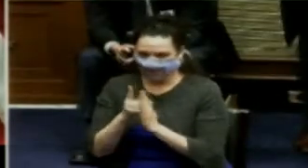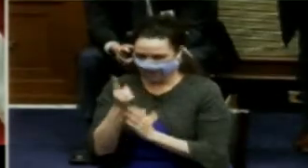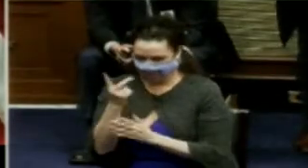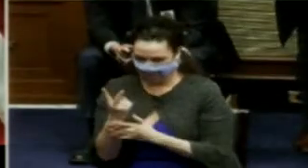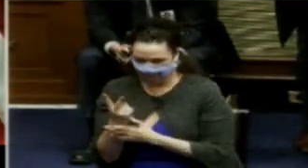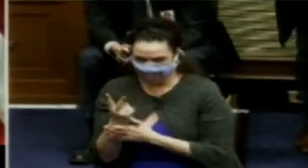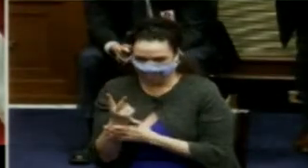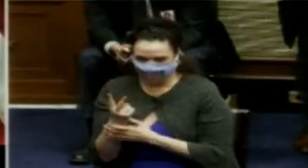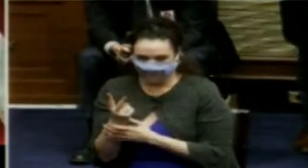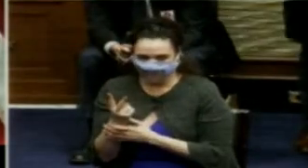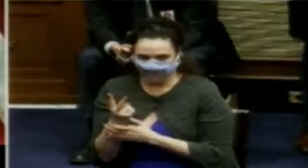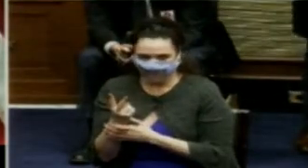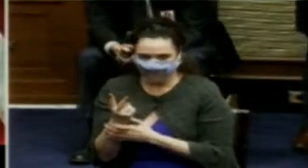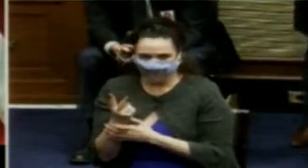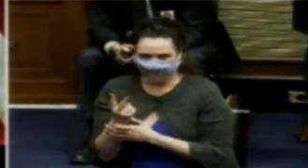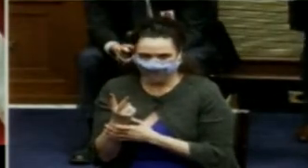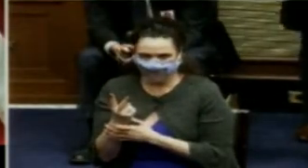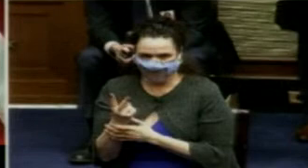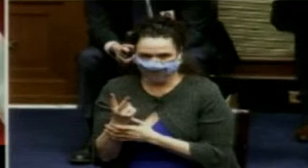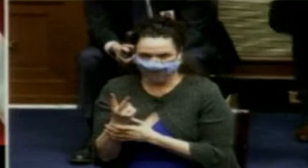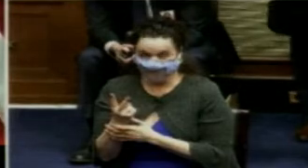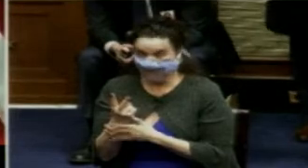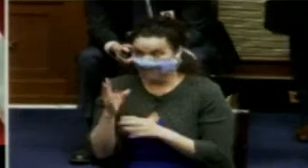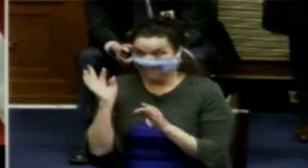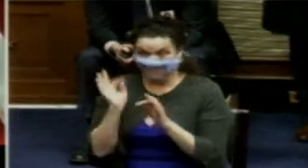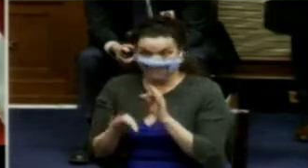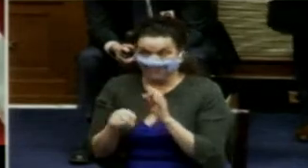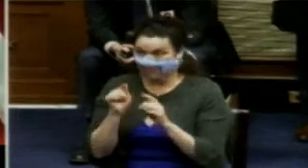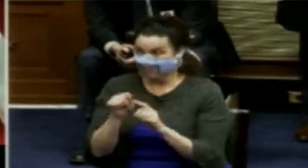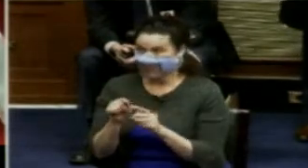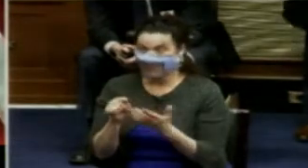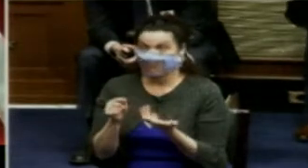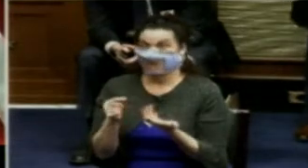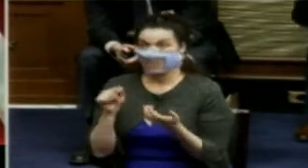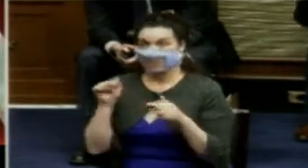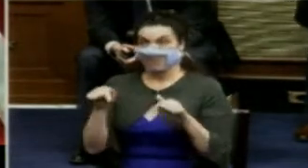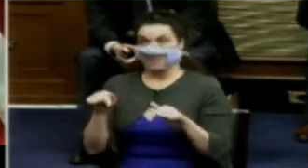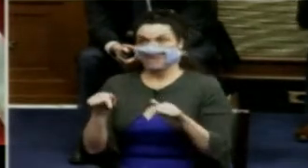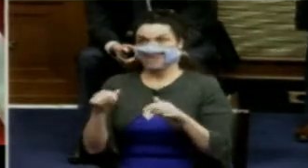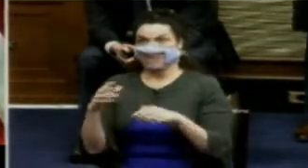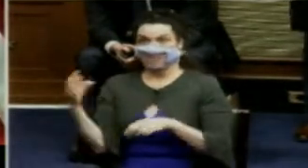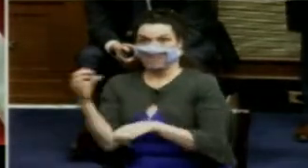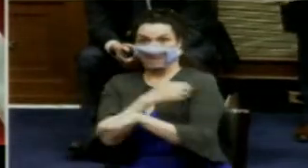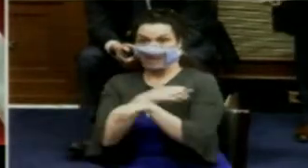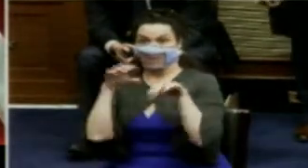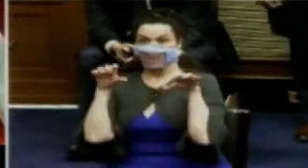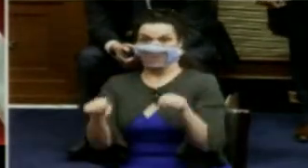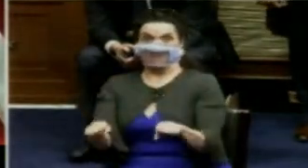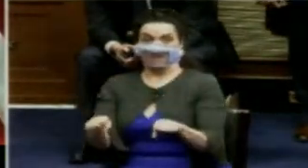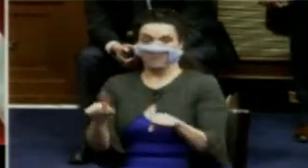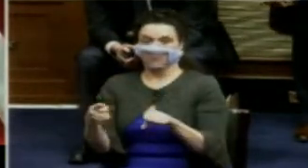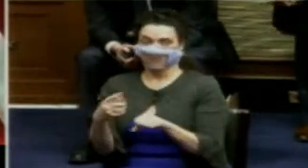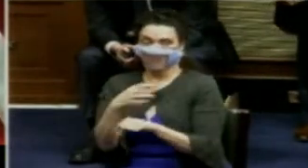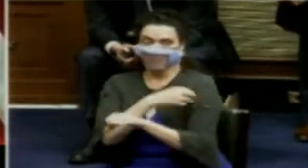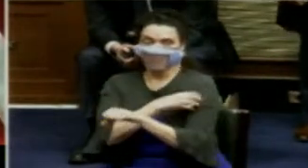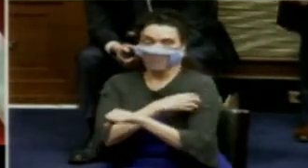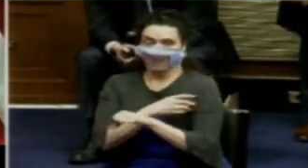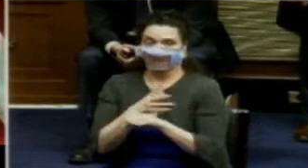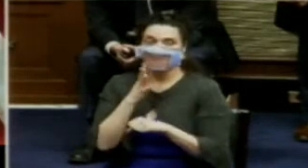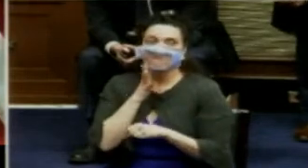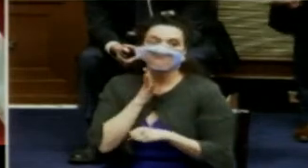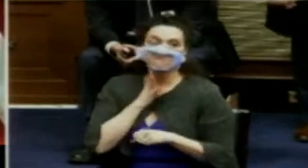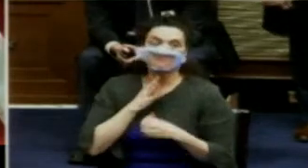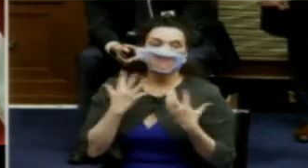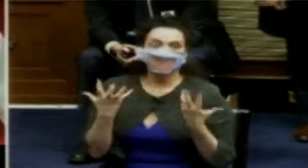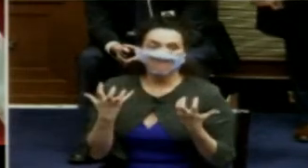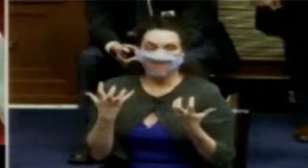that, this is simply a power grab. And the reason it's a power grab is the fact that the